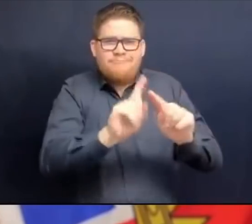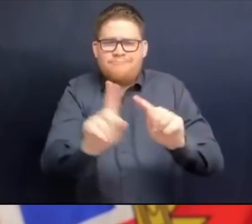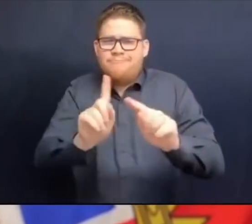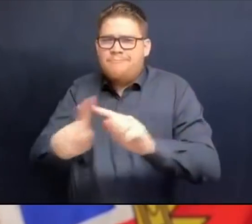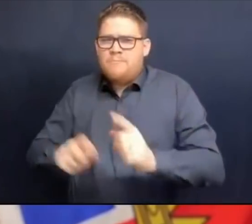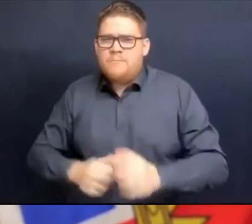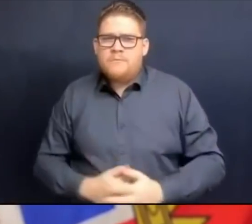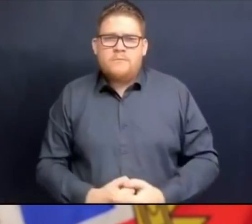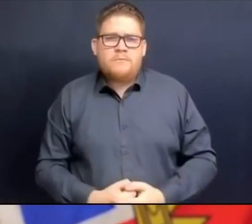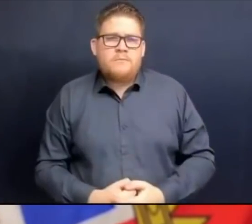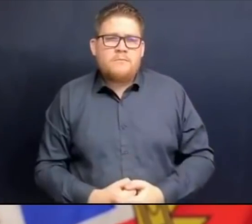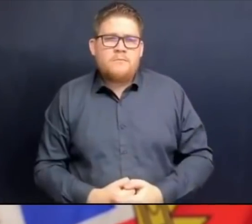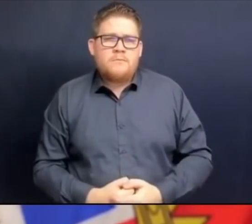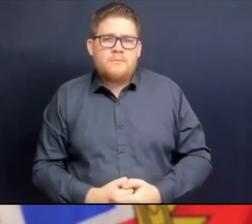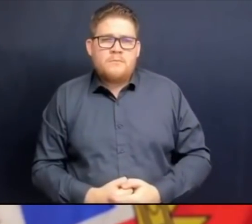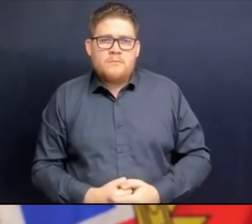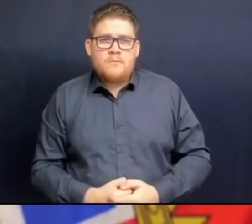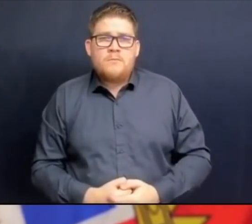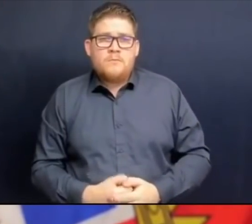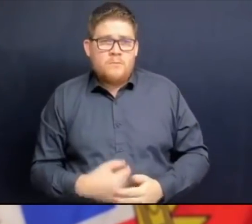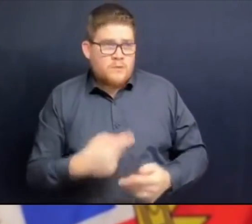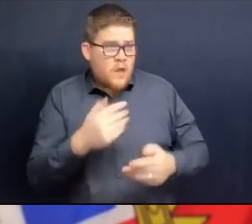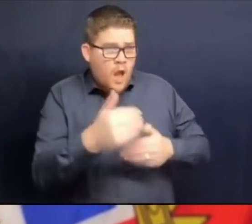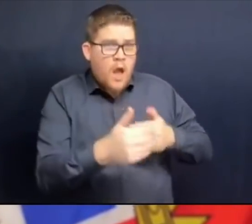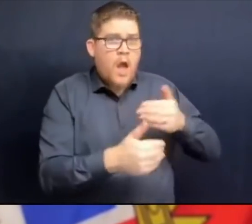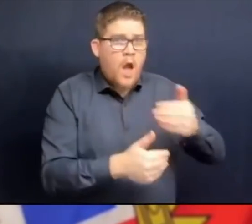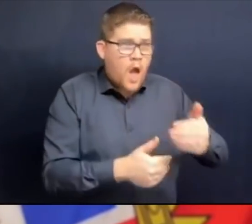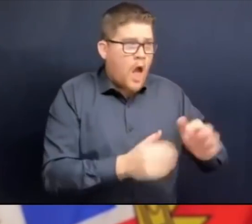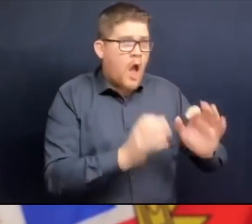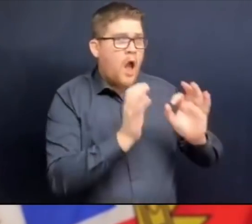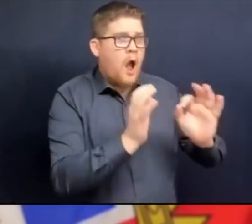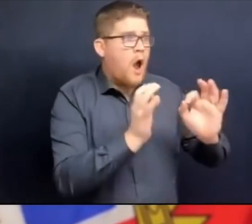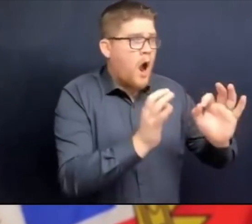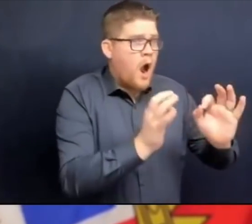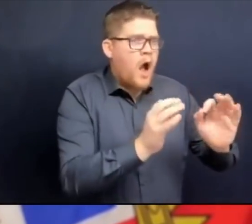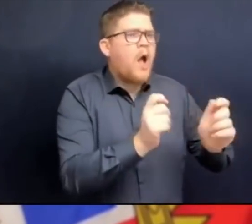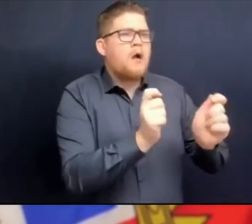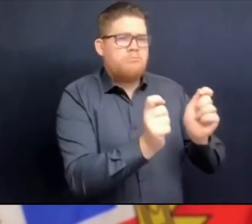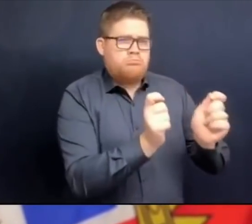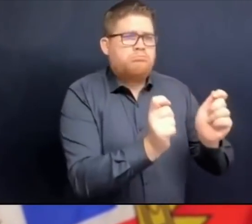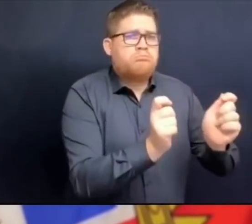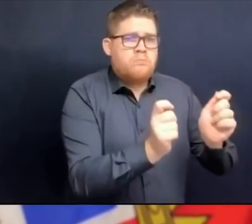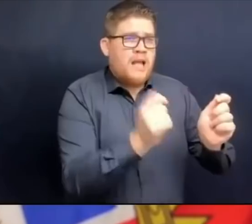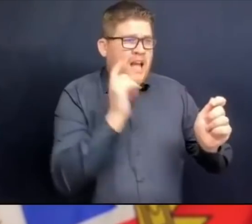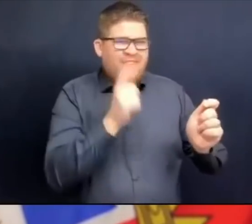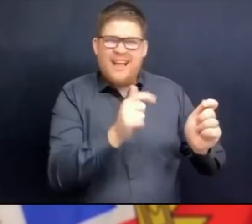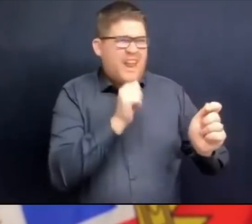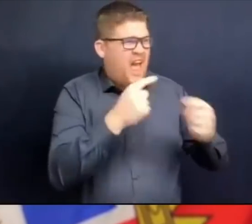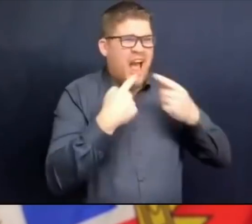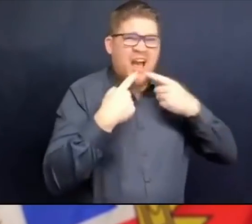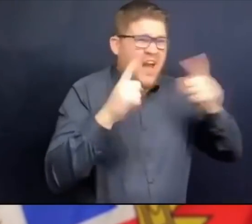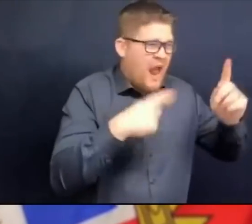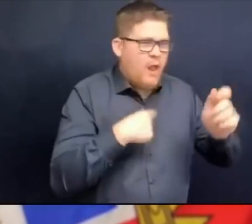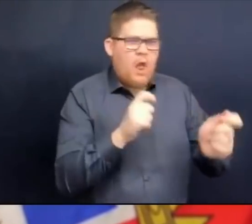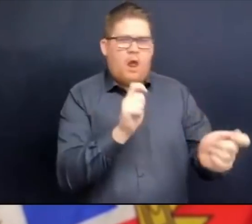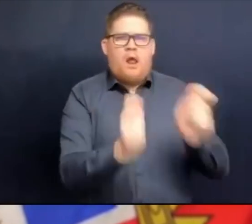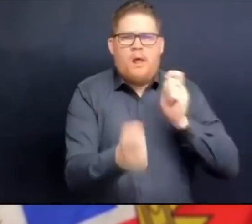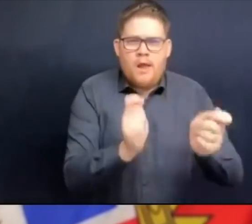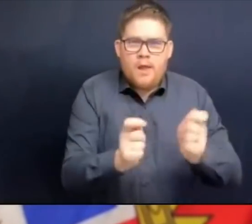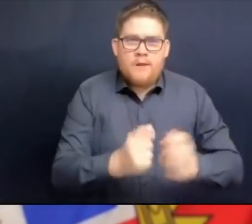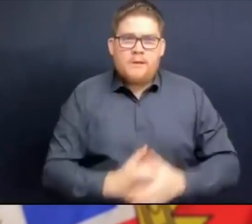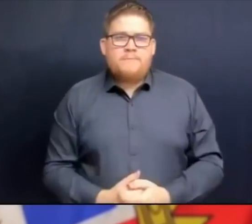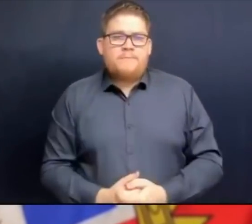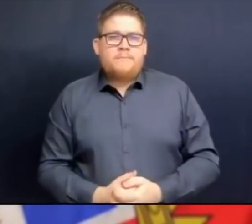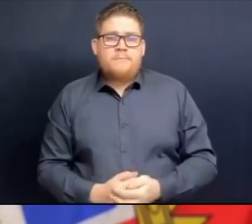we continue to use those measures that work for us individually and collectively, whether it's making sure that